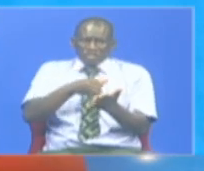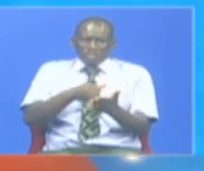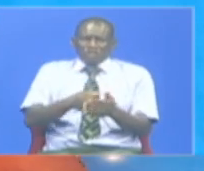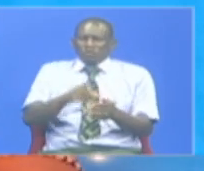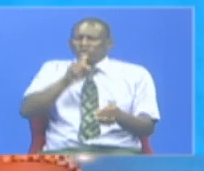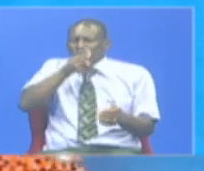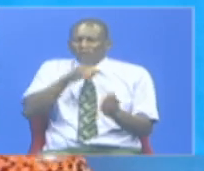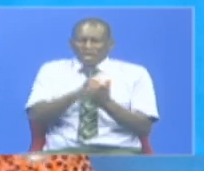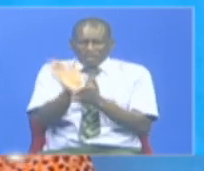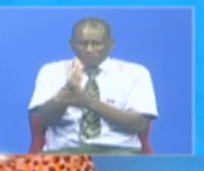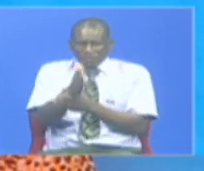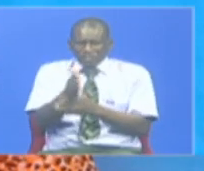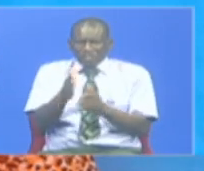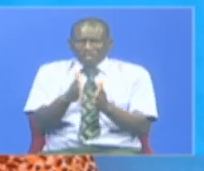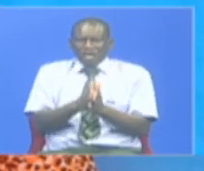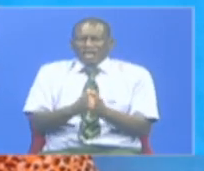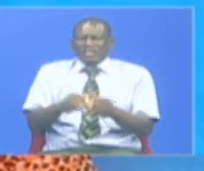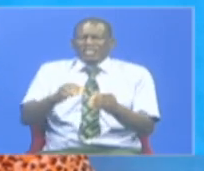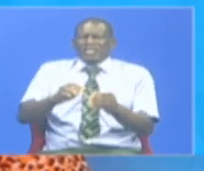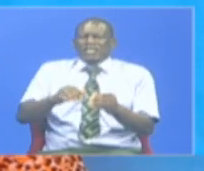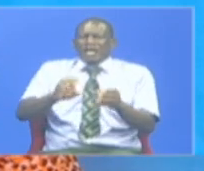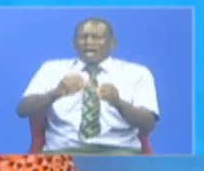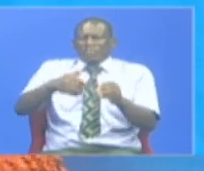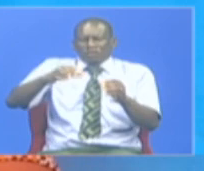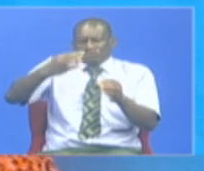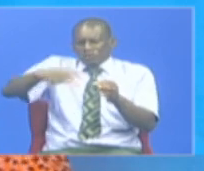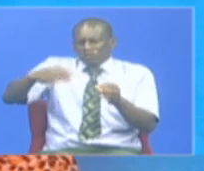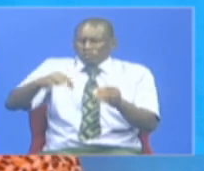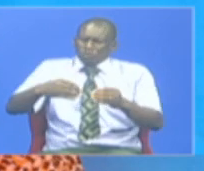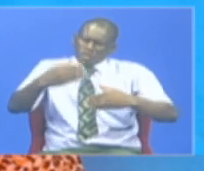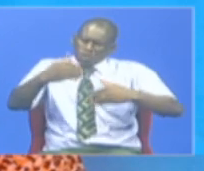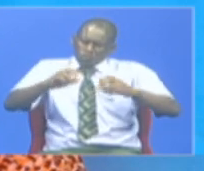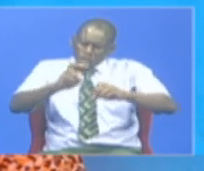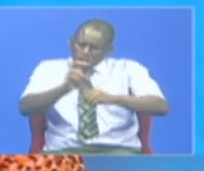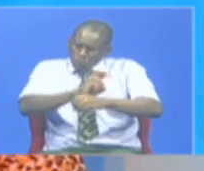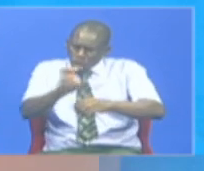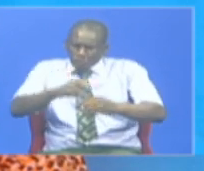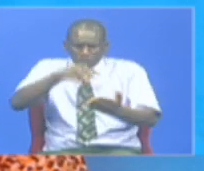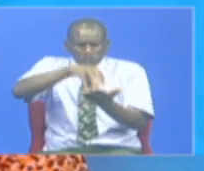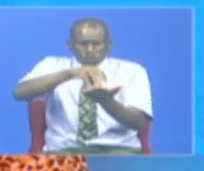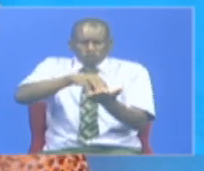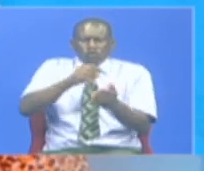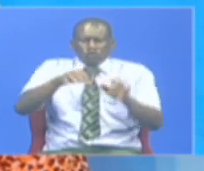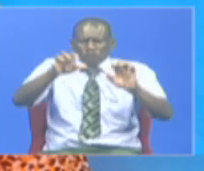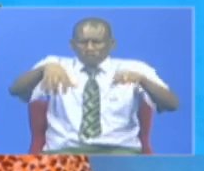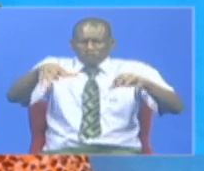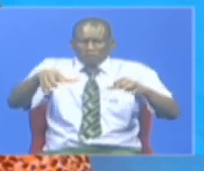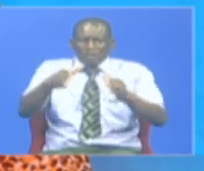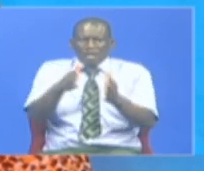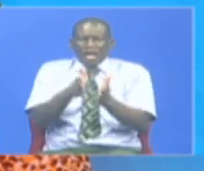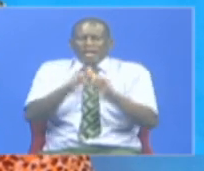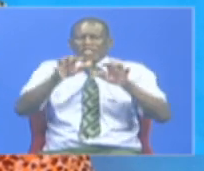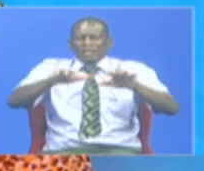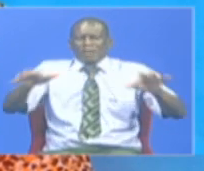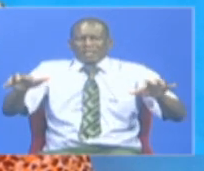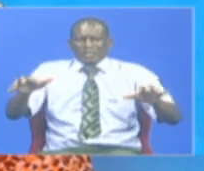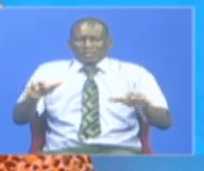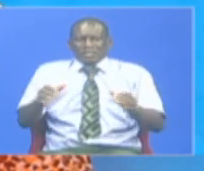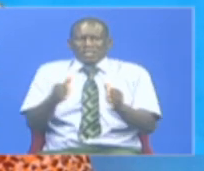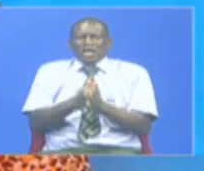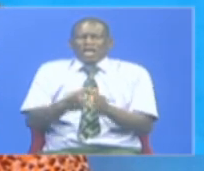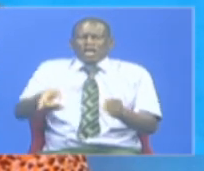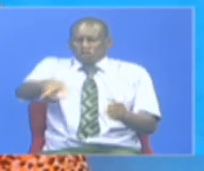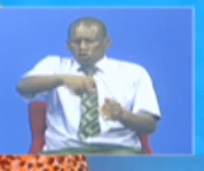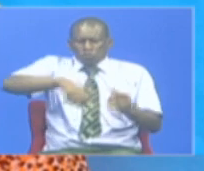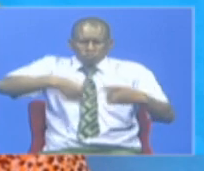and fish, and local vegetables. We are closely monitoring the status of our farms and the market flows, and we will